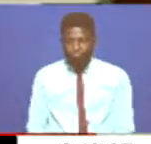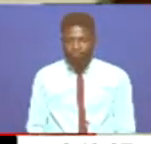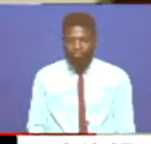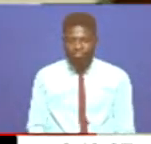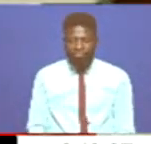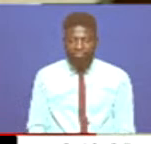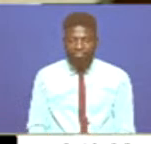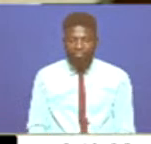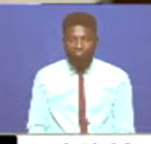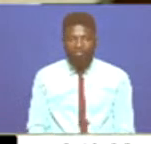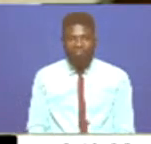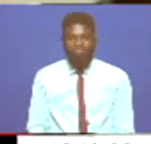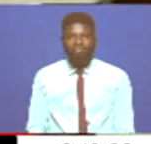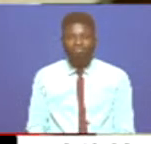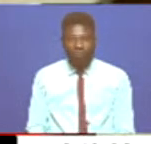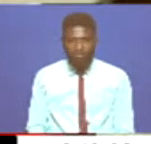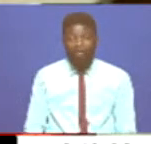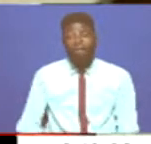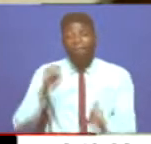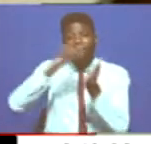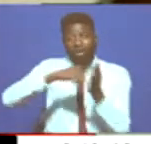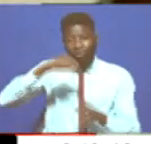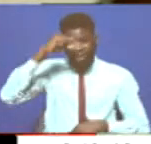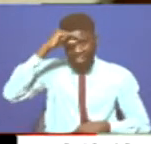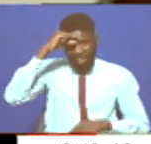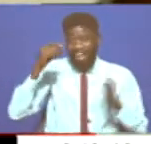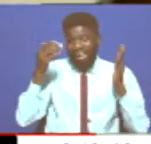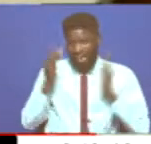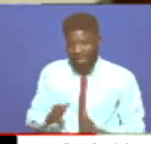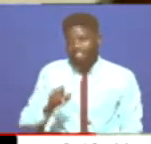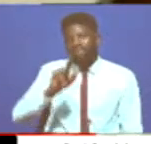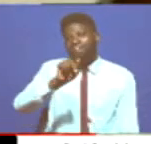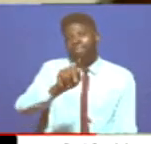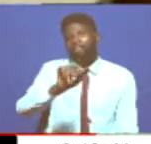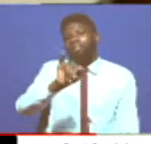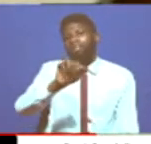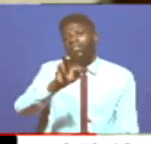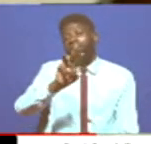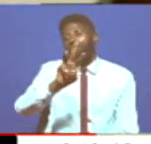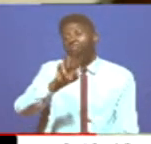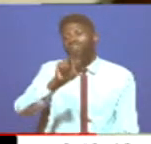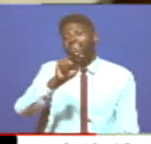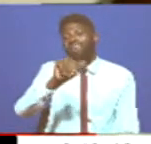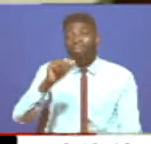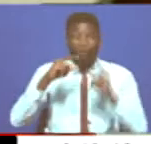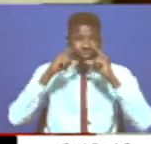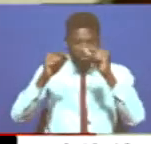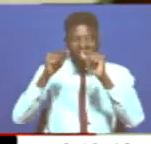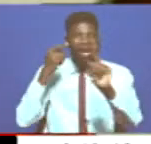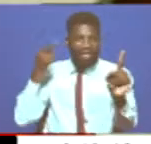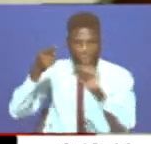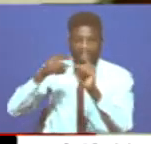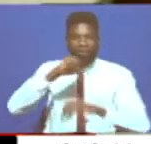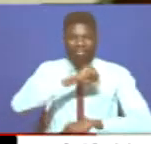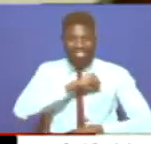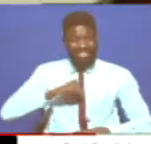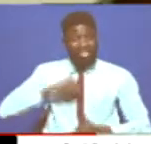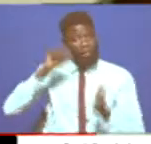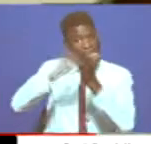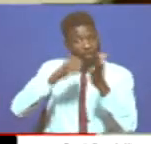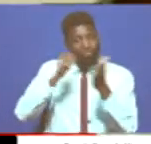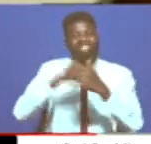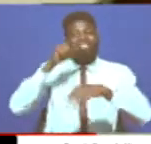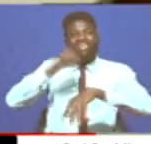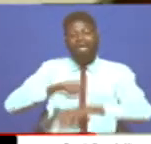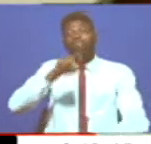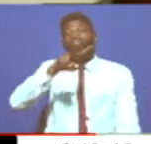Now, Makueni Governor Professor Kivutha Kibwana has declared he will vie for the Makueni Senate seat in the 2022 general